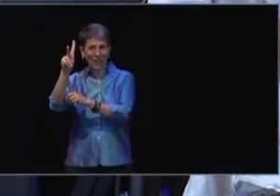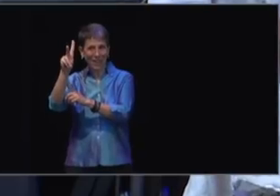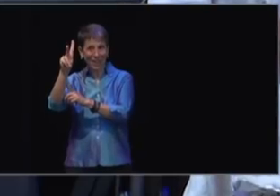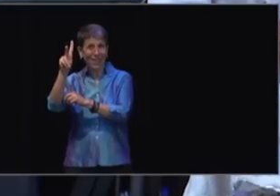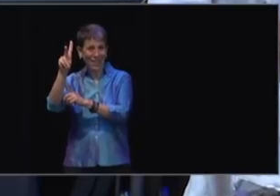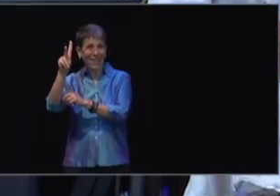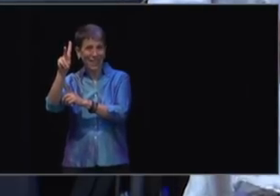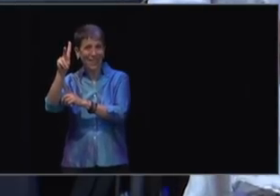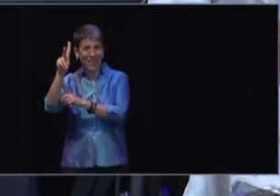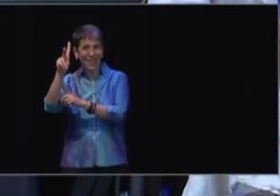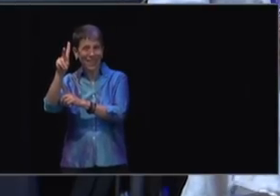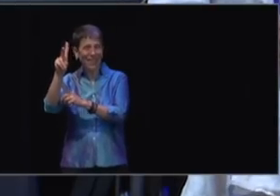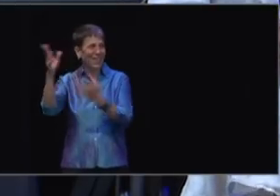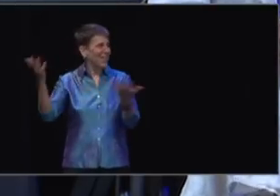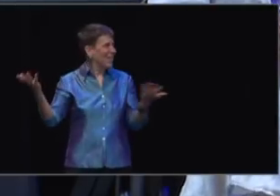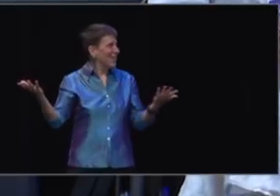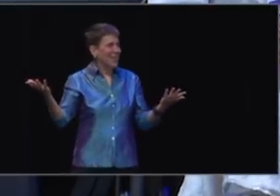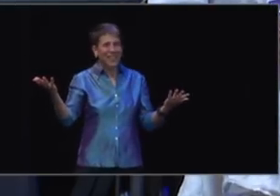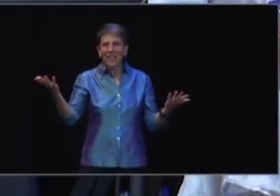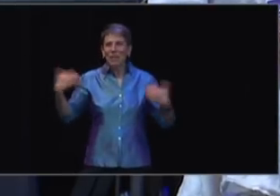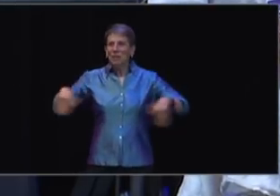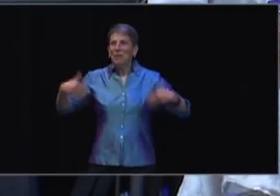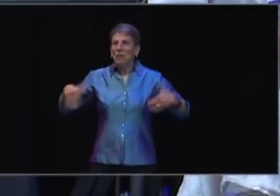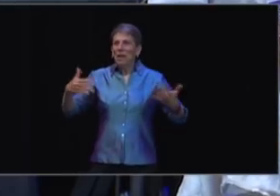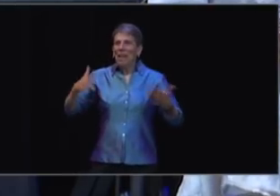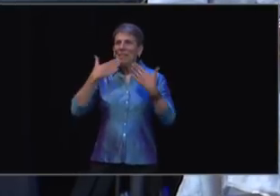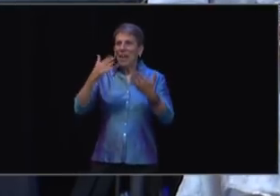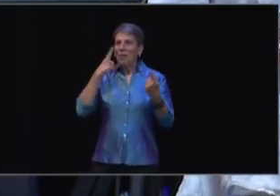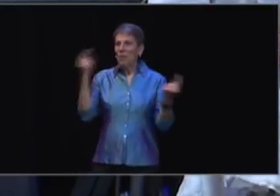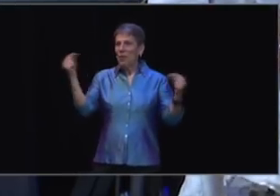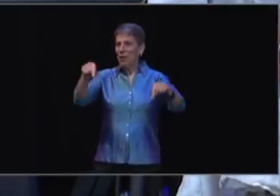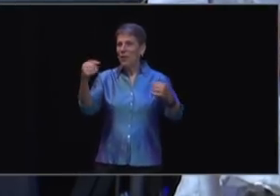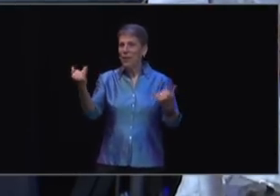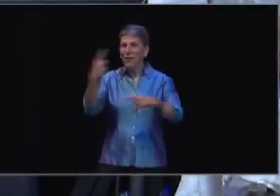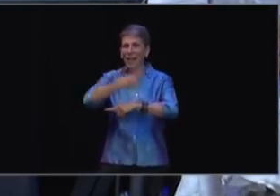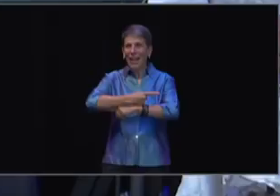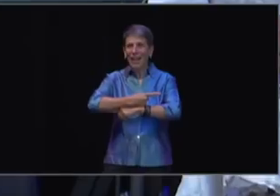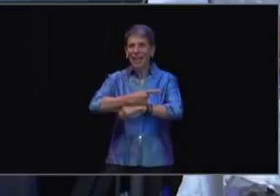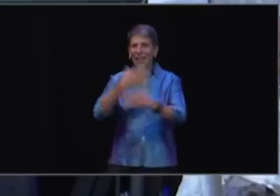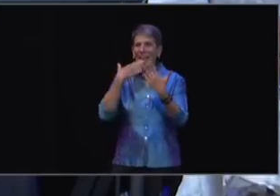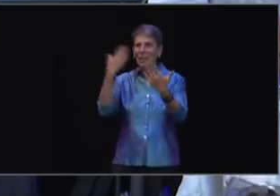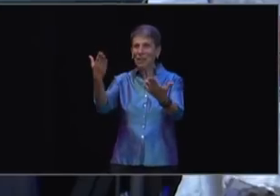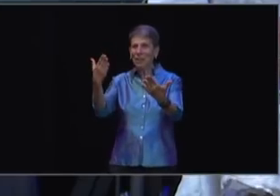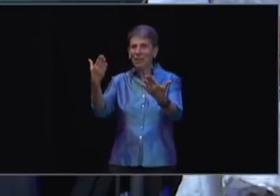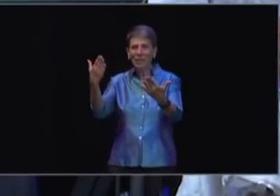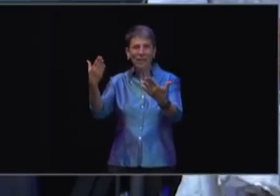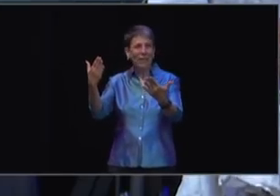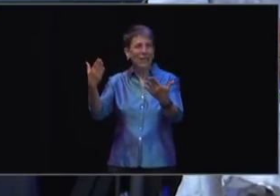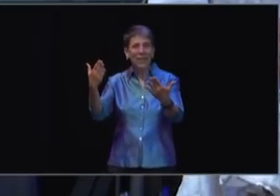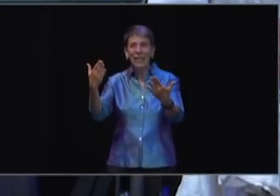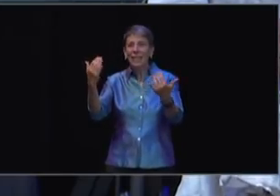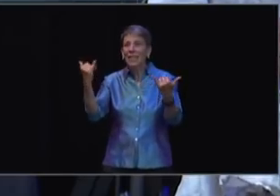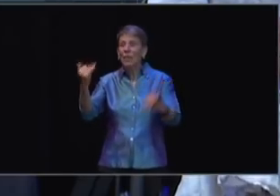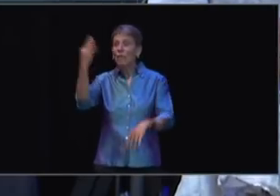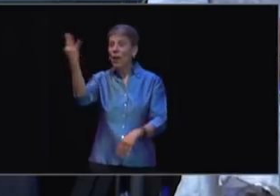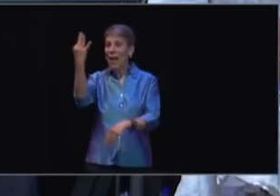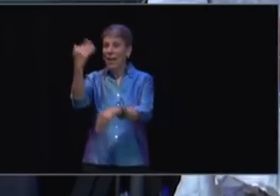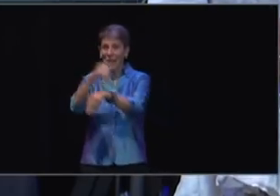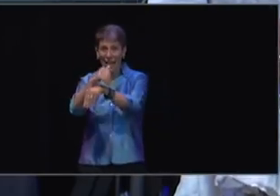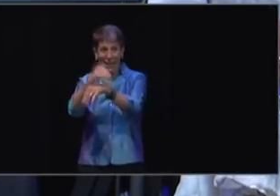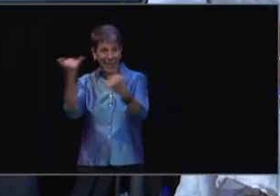And thank you so much for joining us at the first night of a weekend